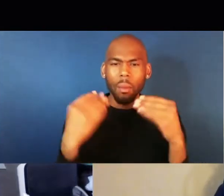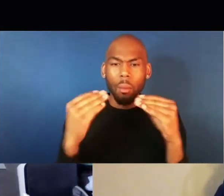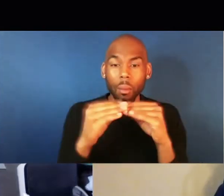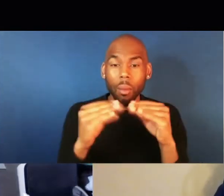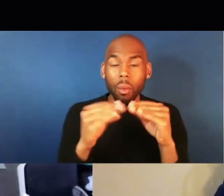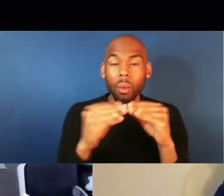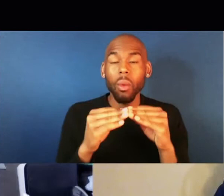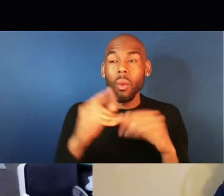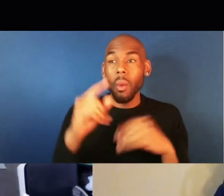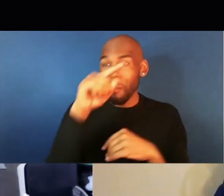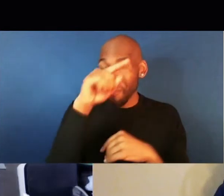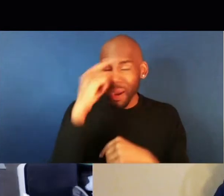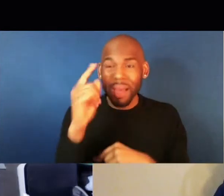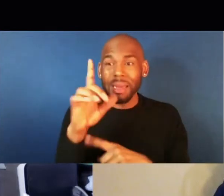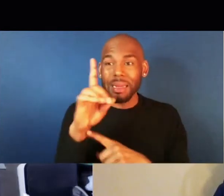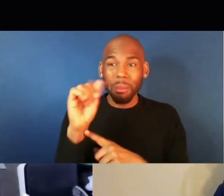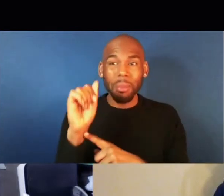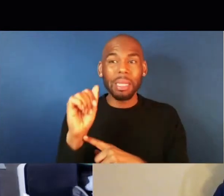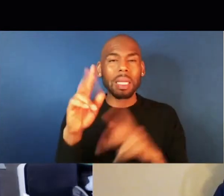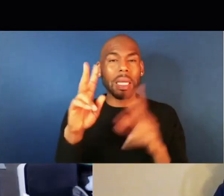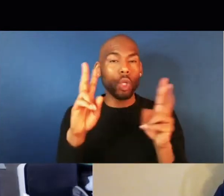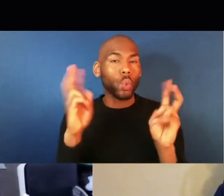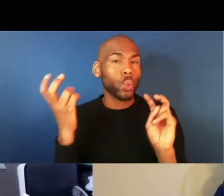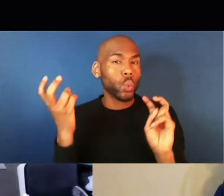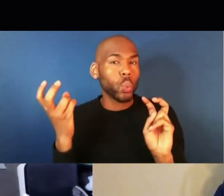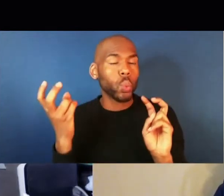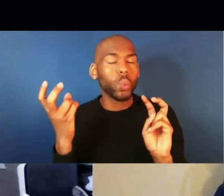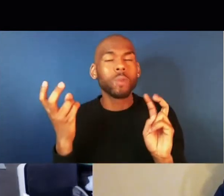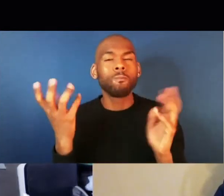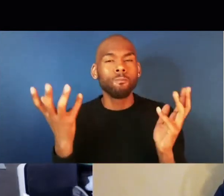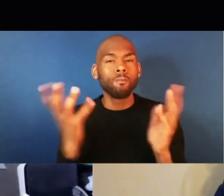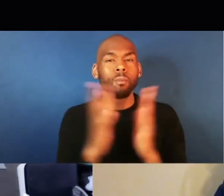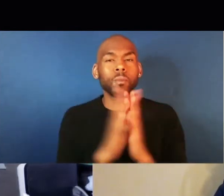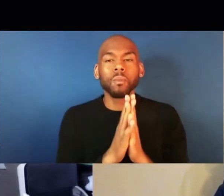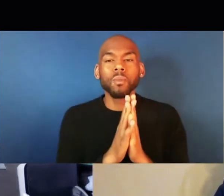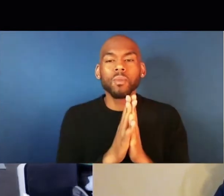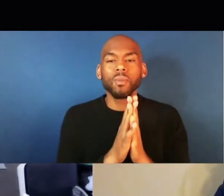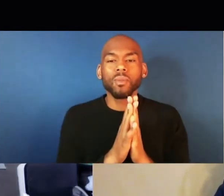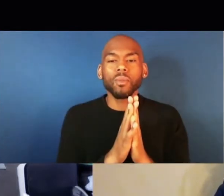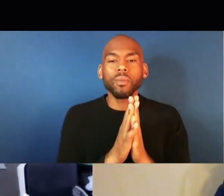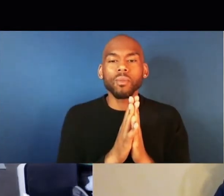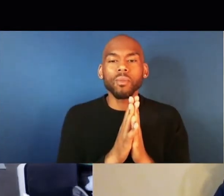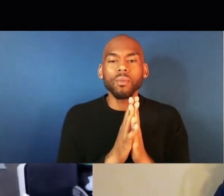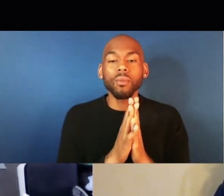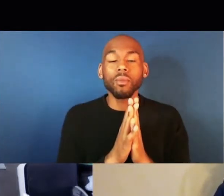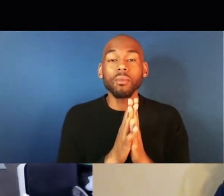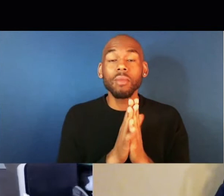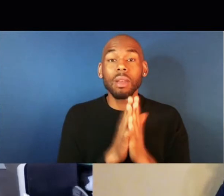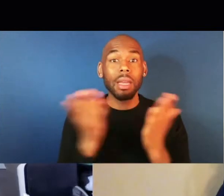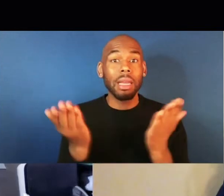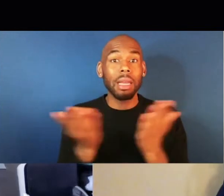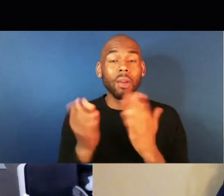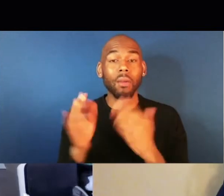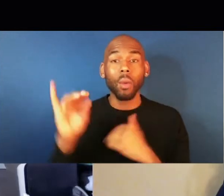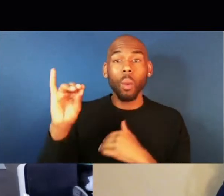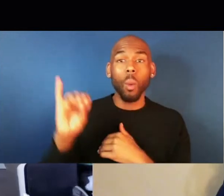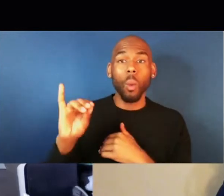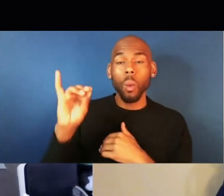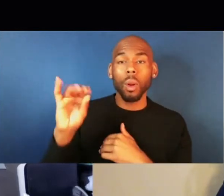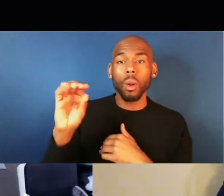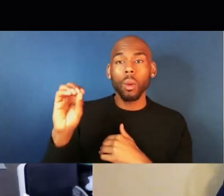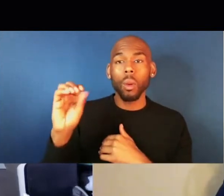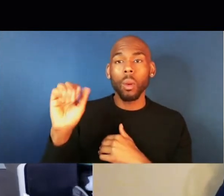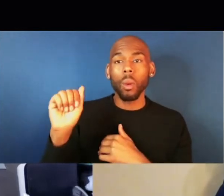disability issues, so that was a win. Here in Oakland, we had the